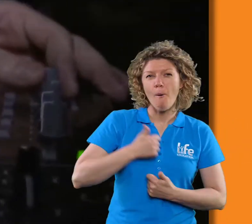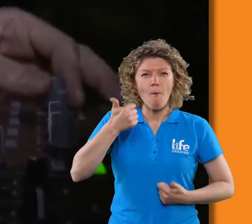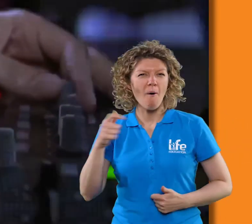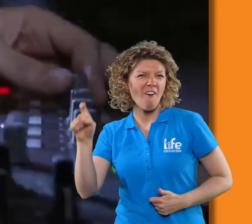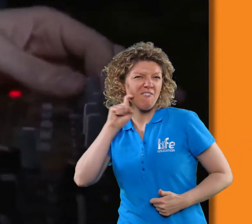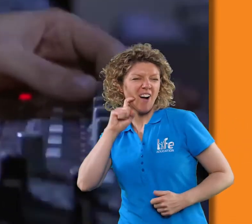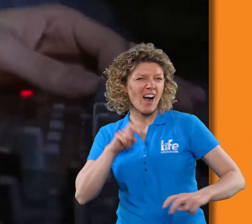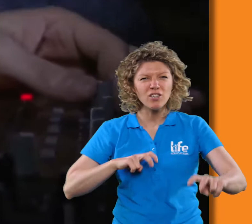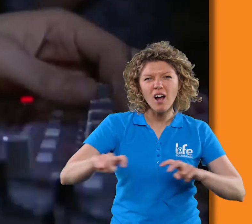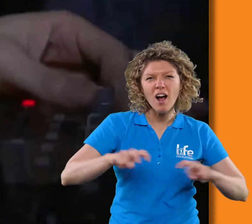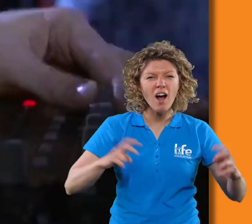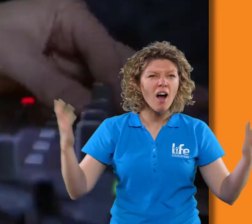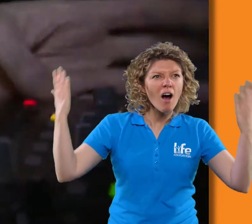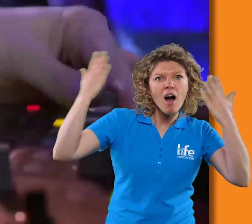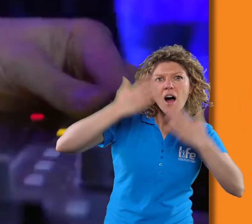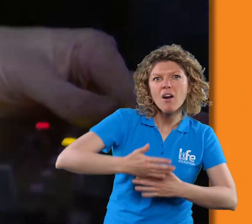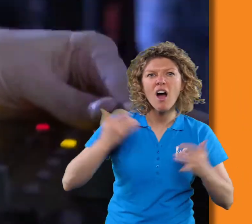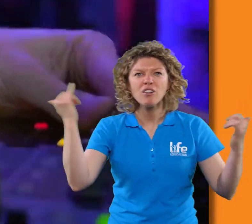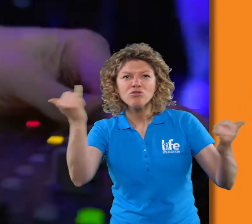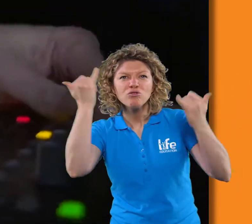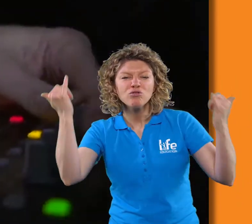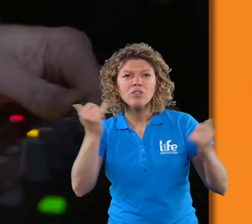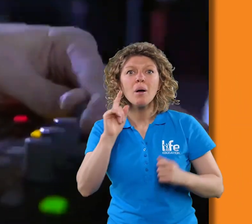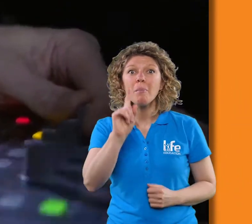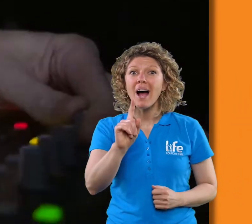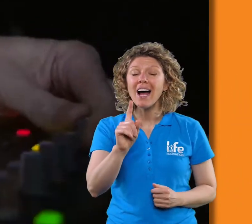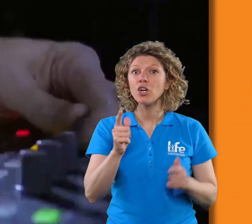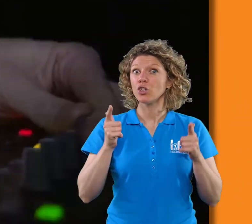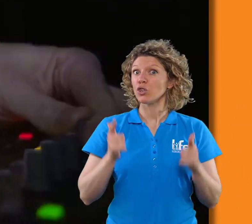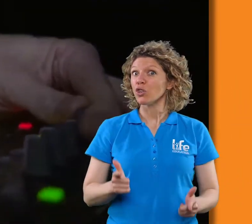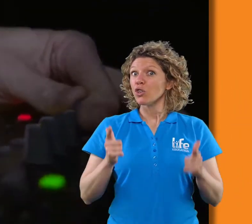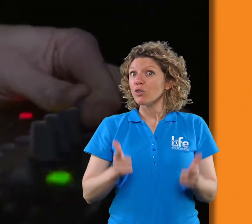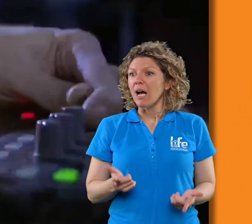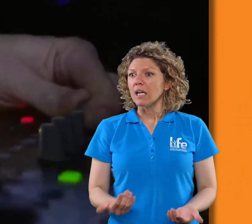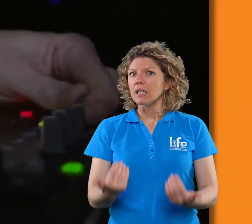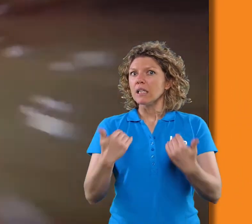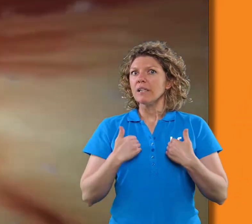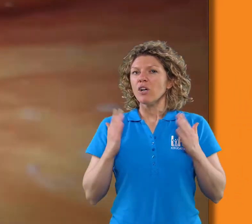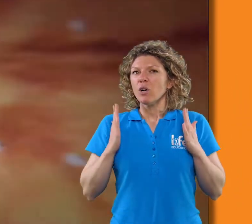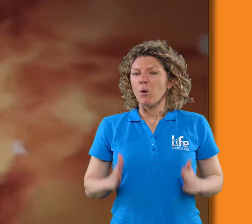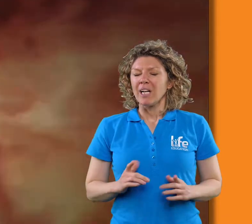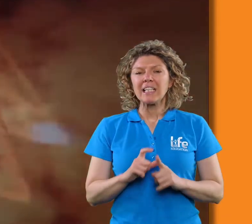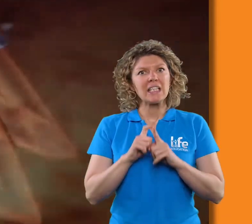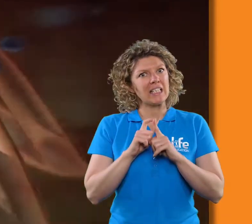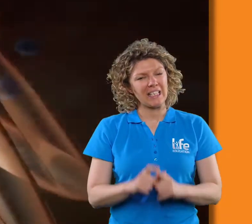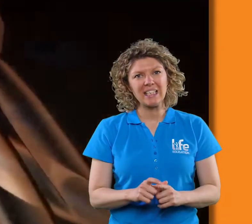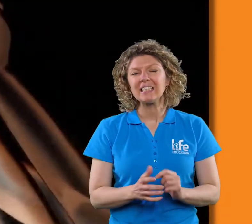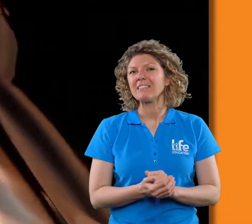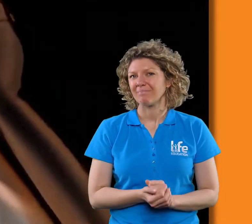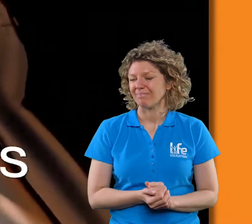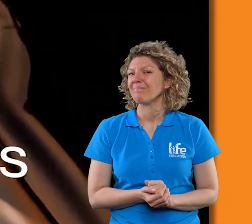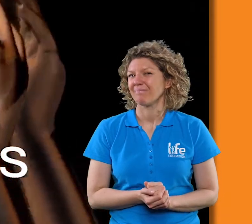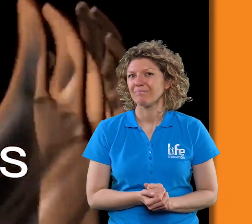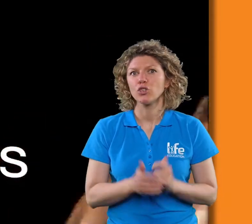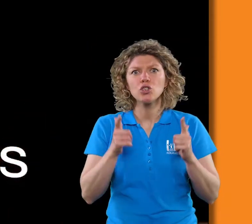on. But too much stimulation can have unwanted effects on the body. As the drug wears off, a person may